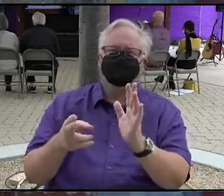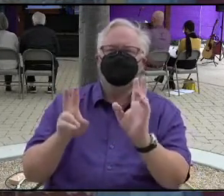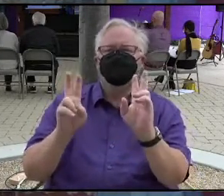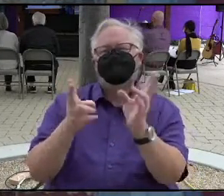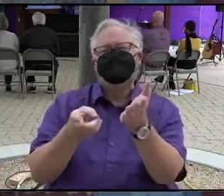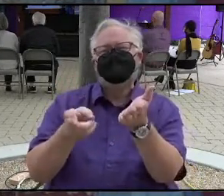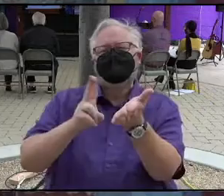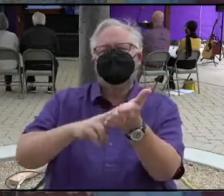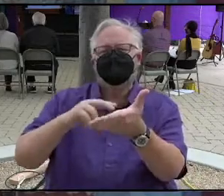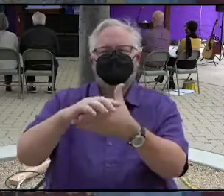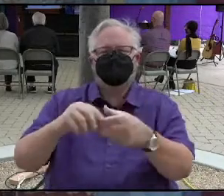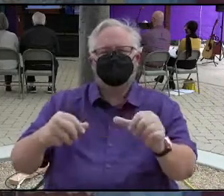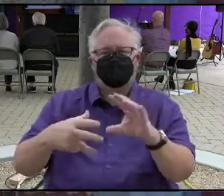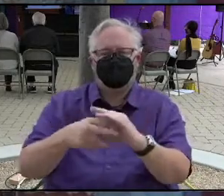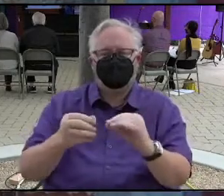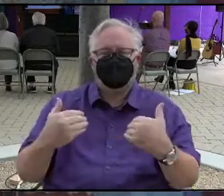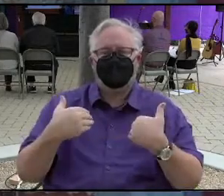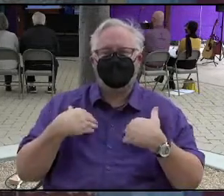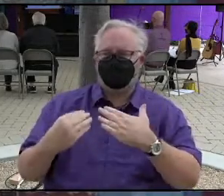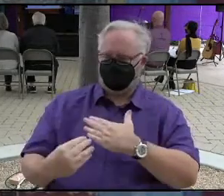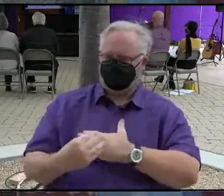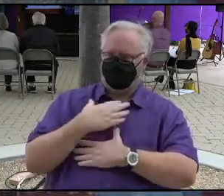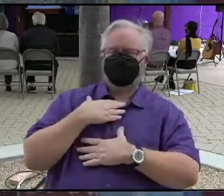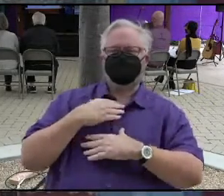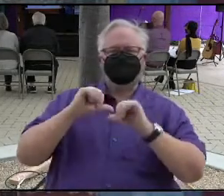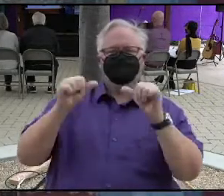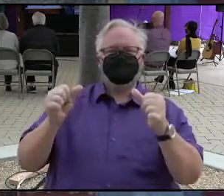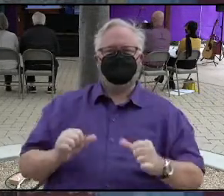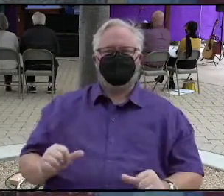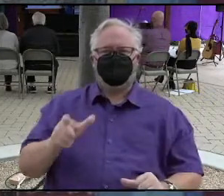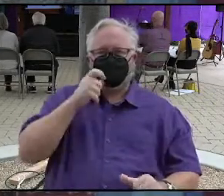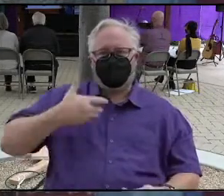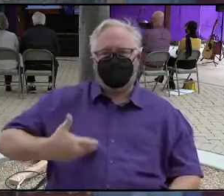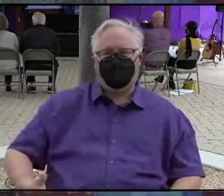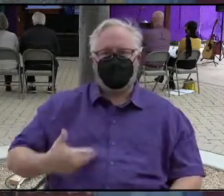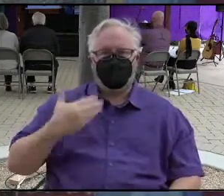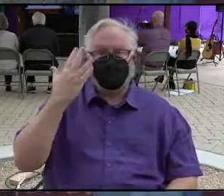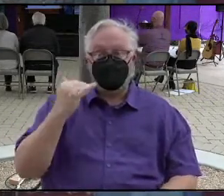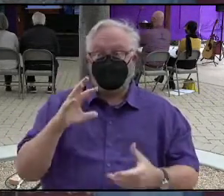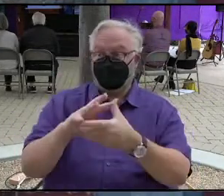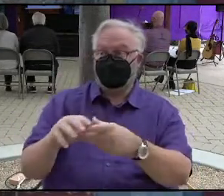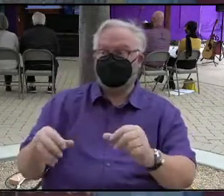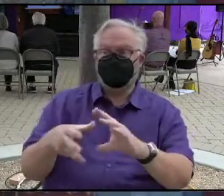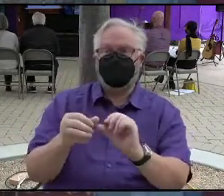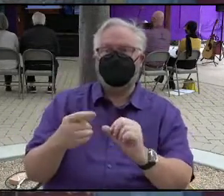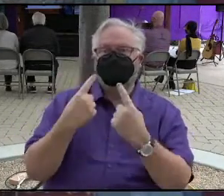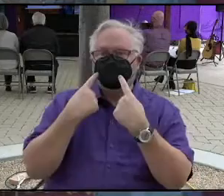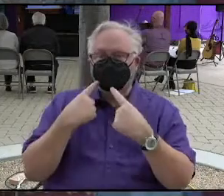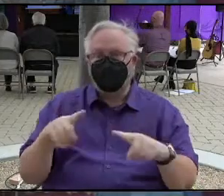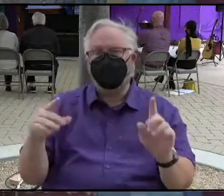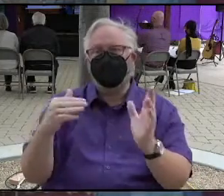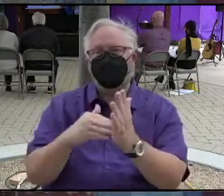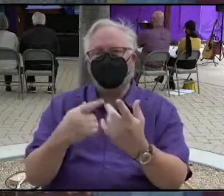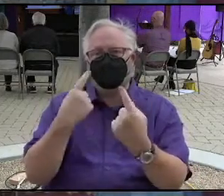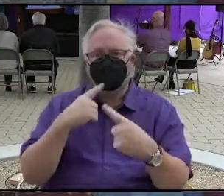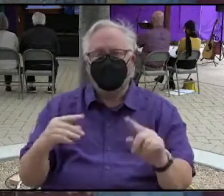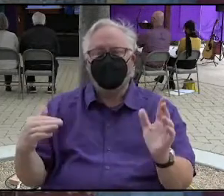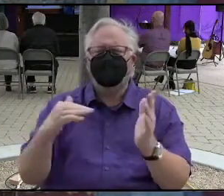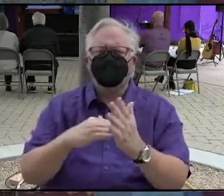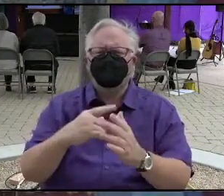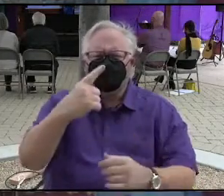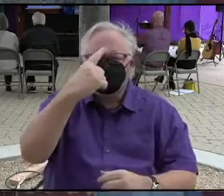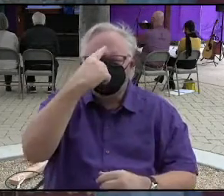that have a shaping effect on our lives because they get told over and over again. So think for a